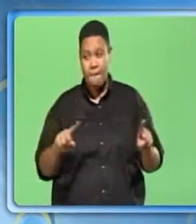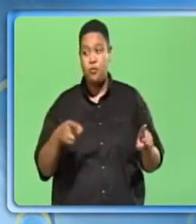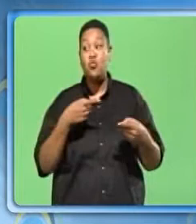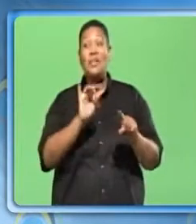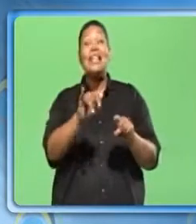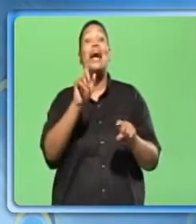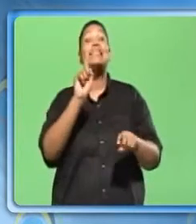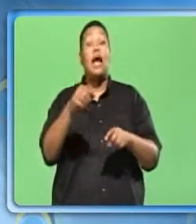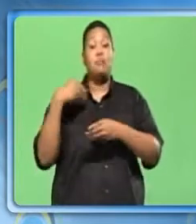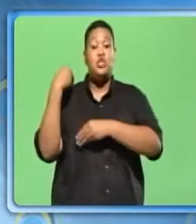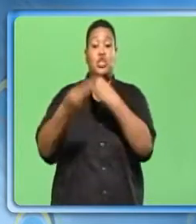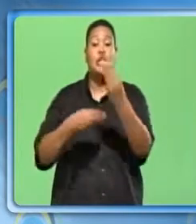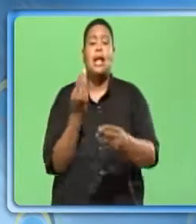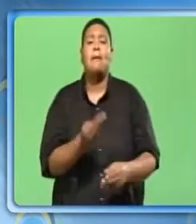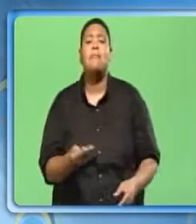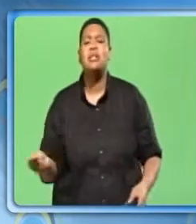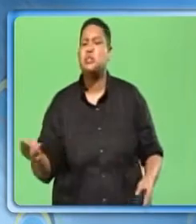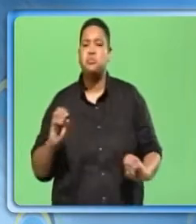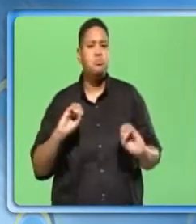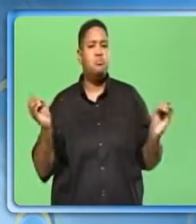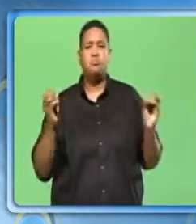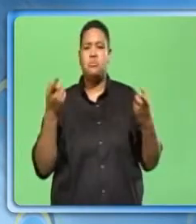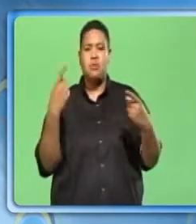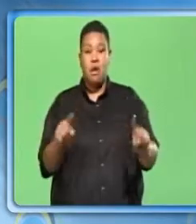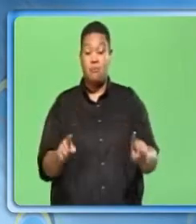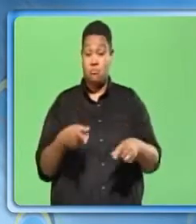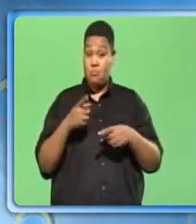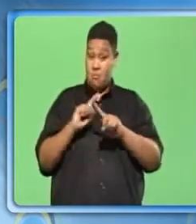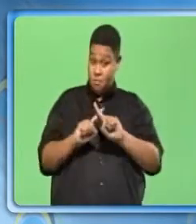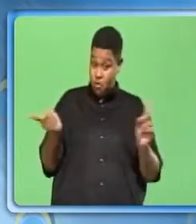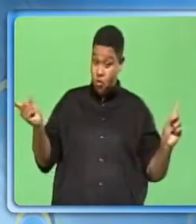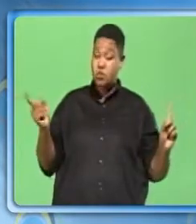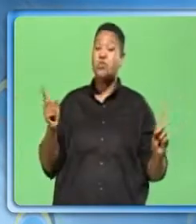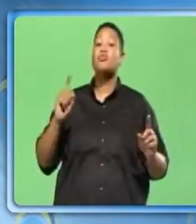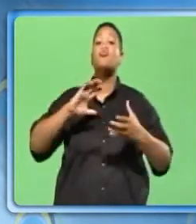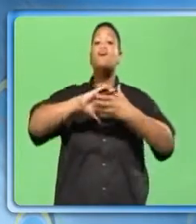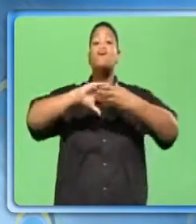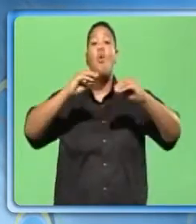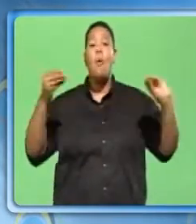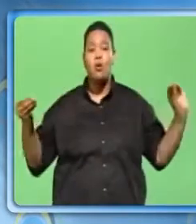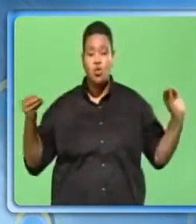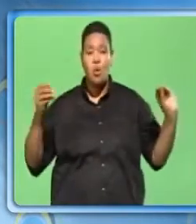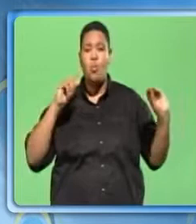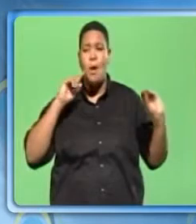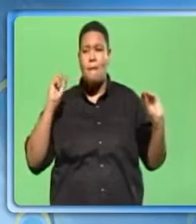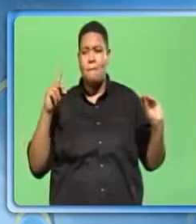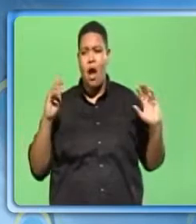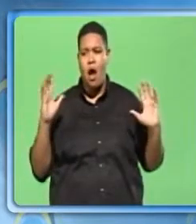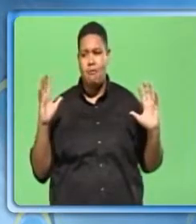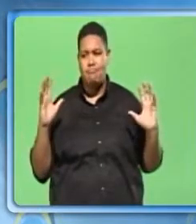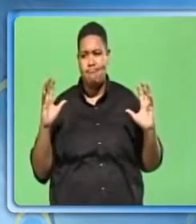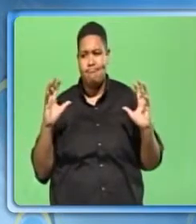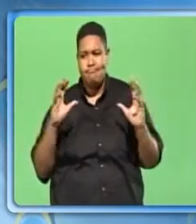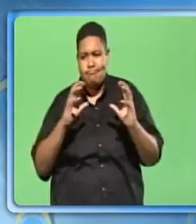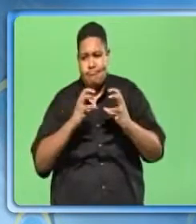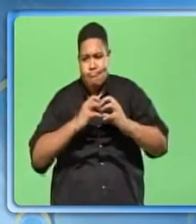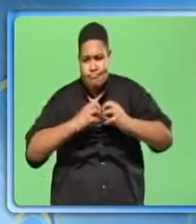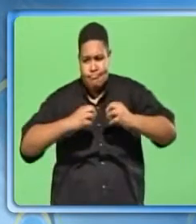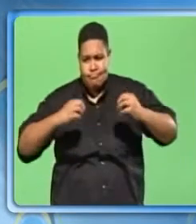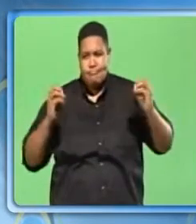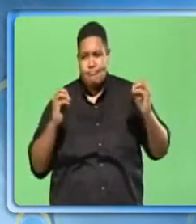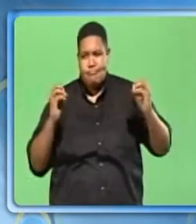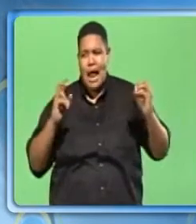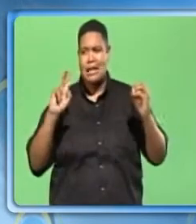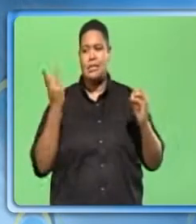material, DNA, synthesis occurs. However, chromosomes recondense and the second meiotic